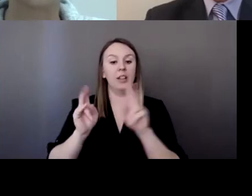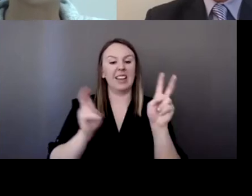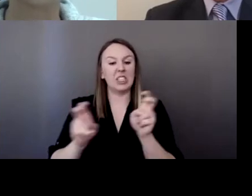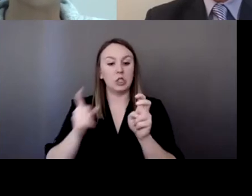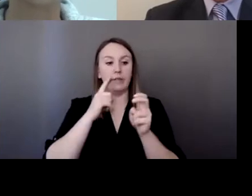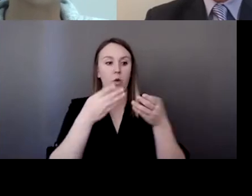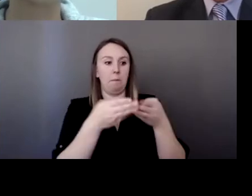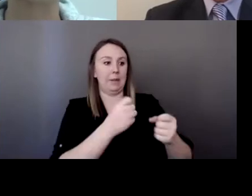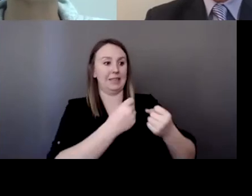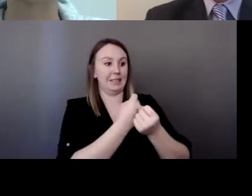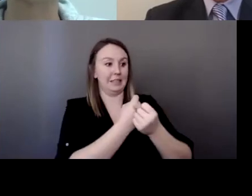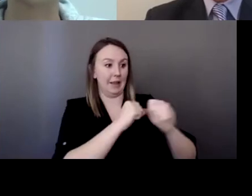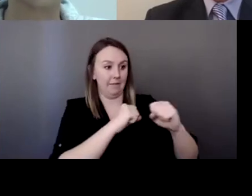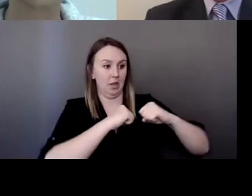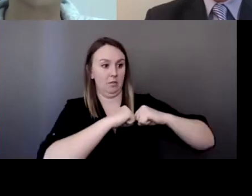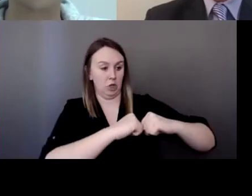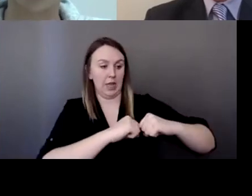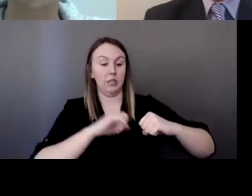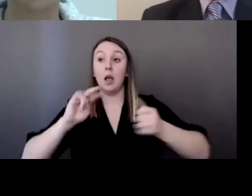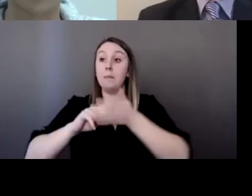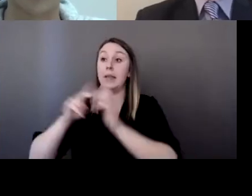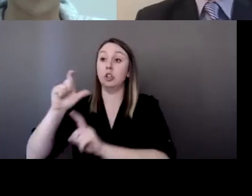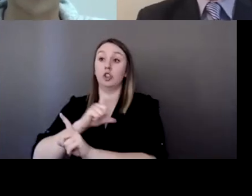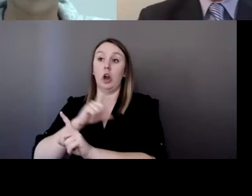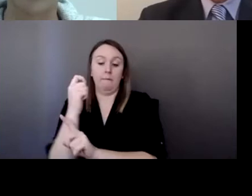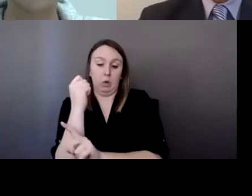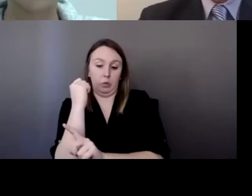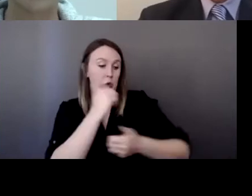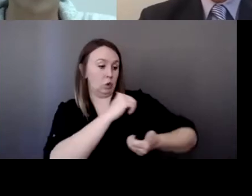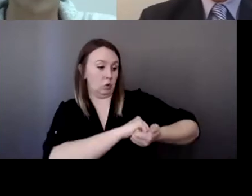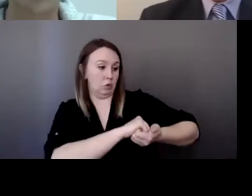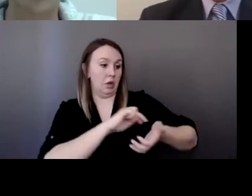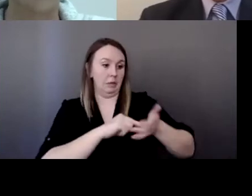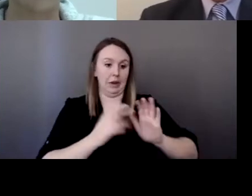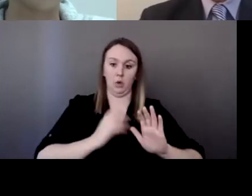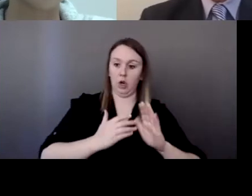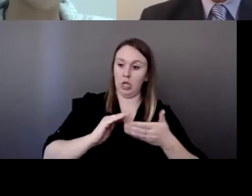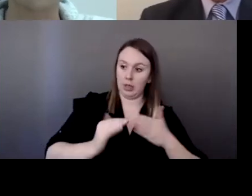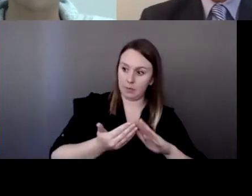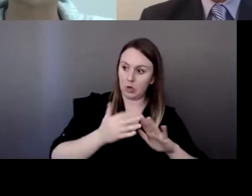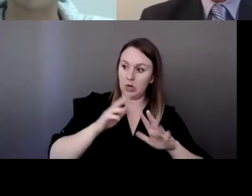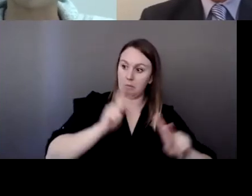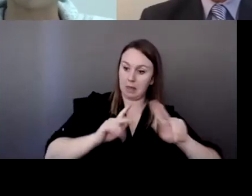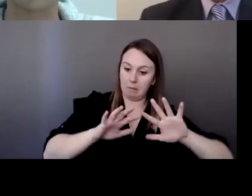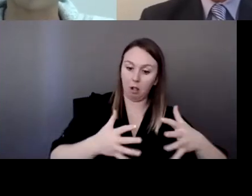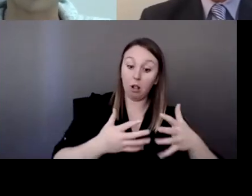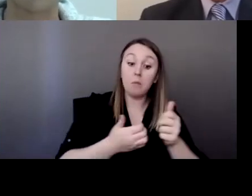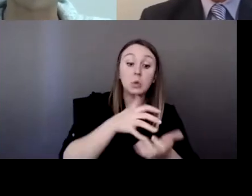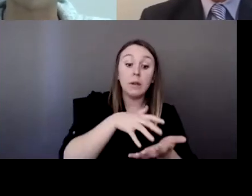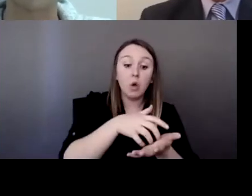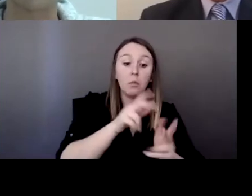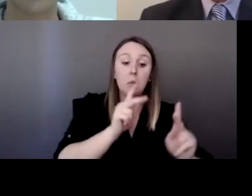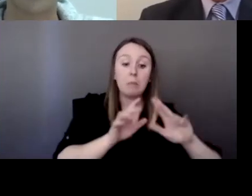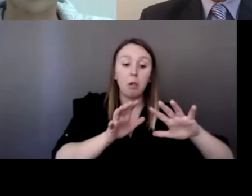not going to work with our law enforcement, thus leaving our community, basically our population, our most vulnerable.